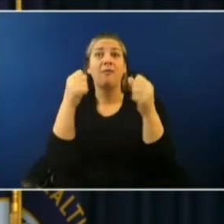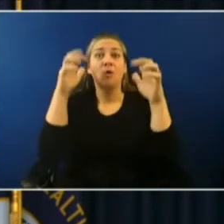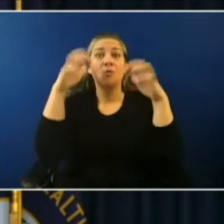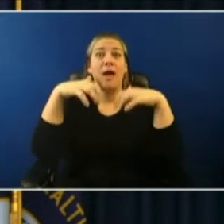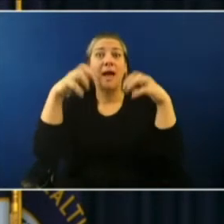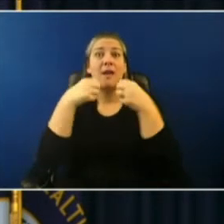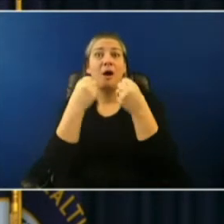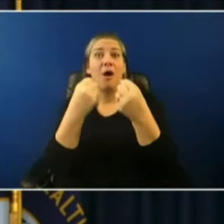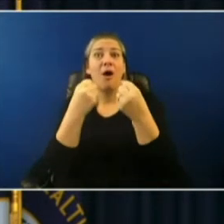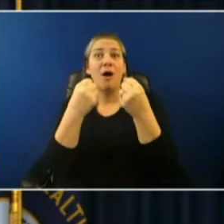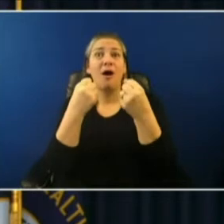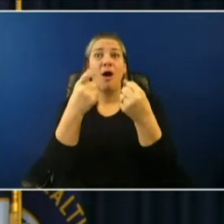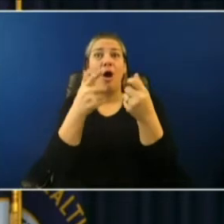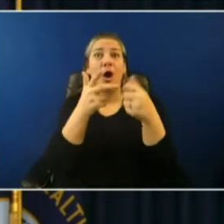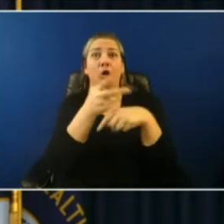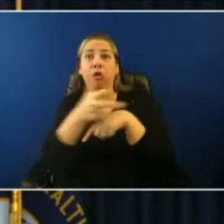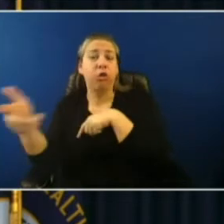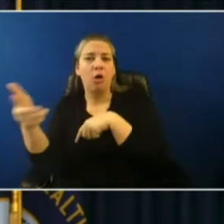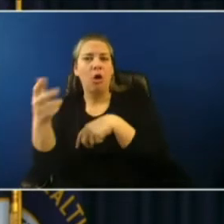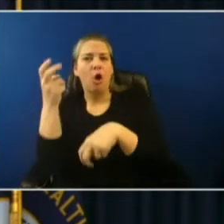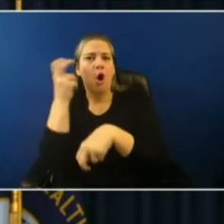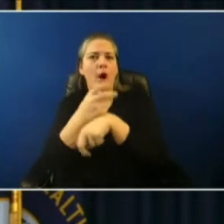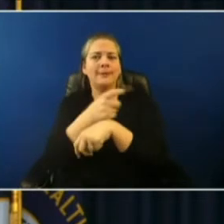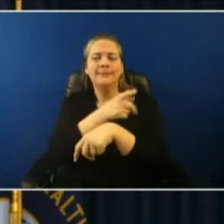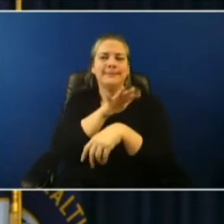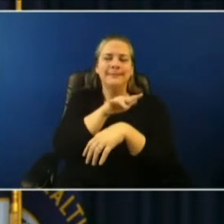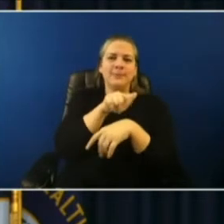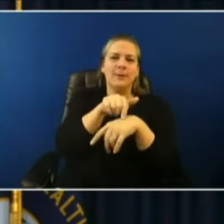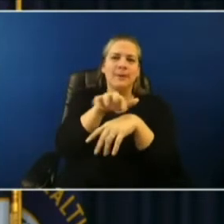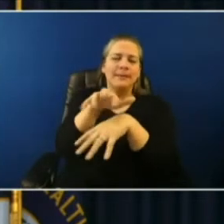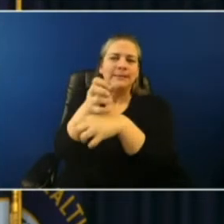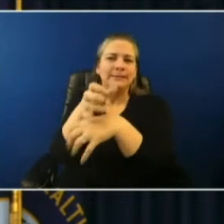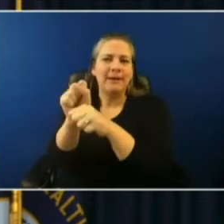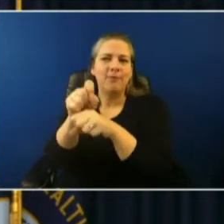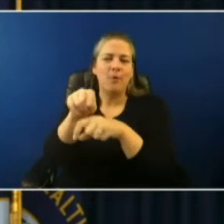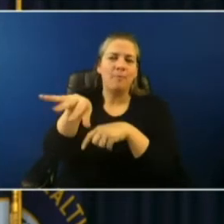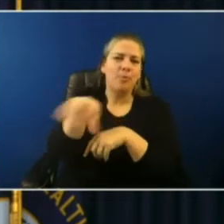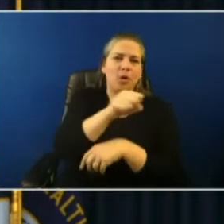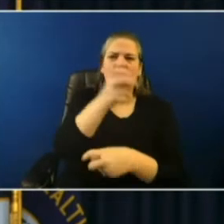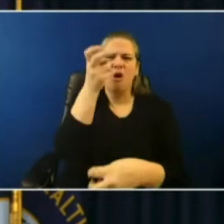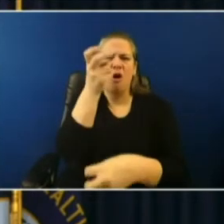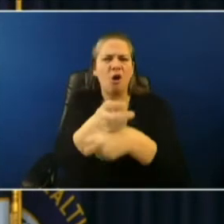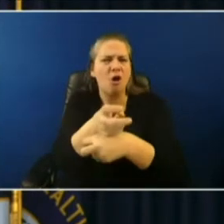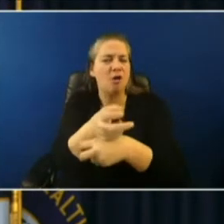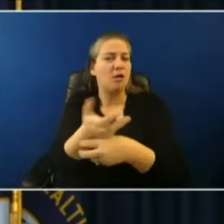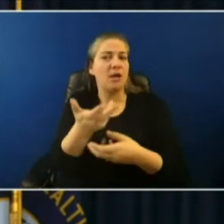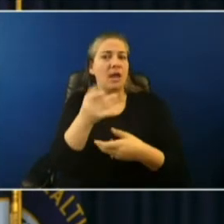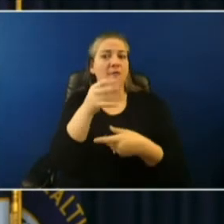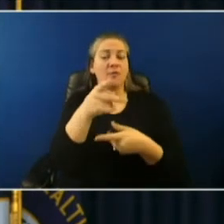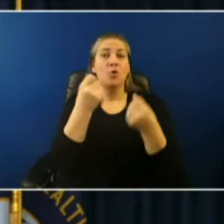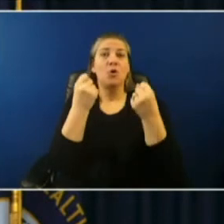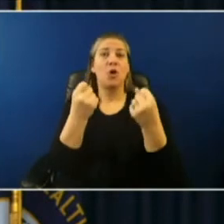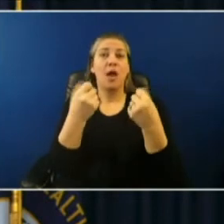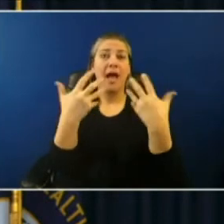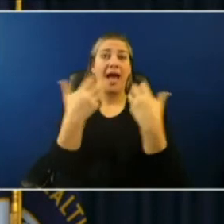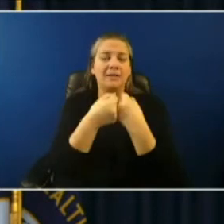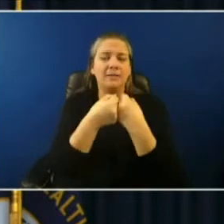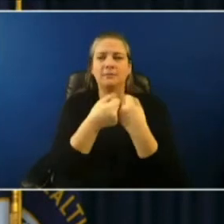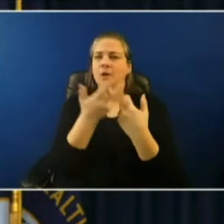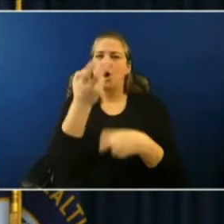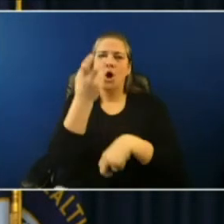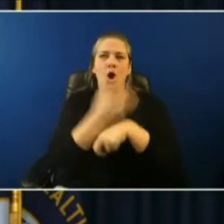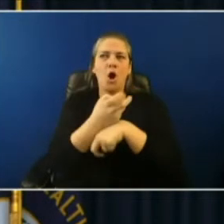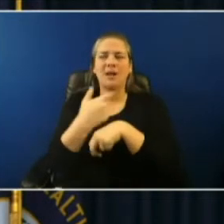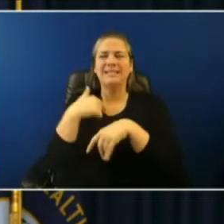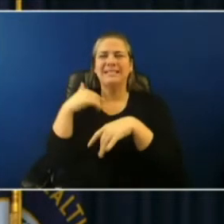And if you are out on the roads and in an accident or just simply out on them, it will take us longer to treat them, to get